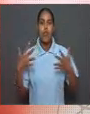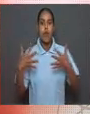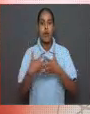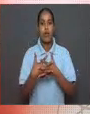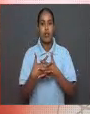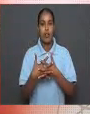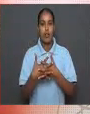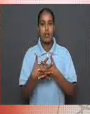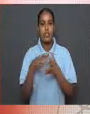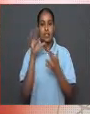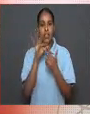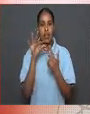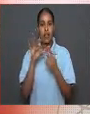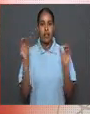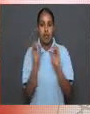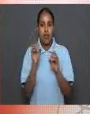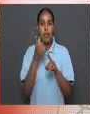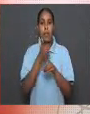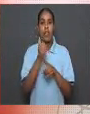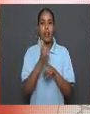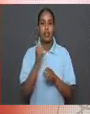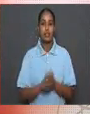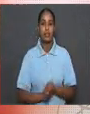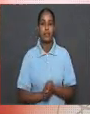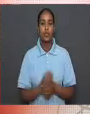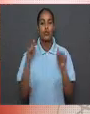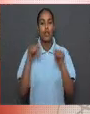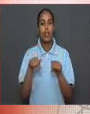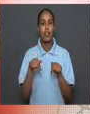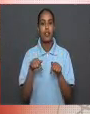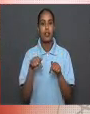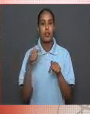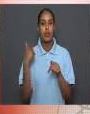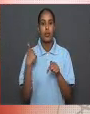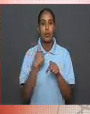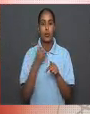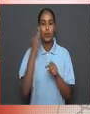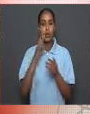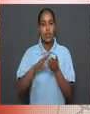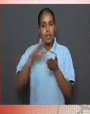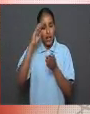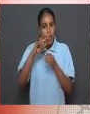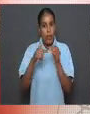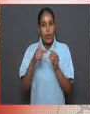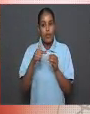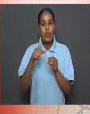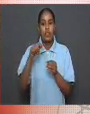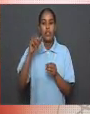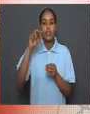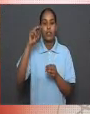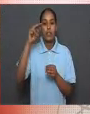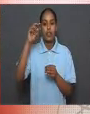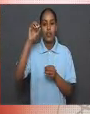compounds of selected non-metals. Today, we will be learning about